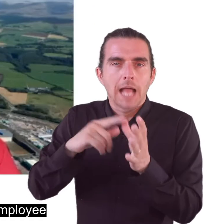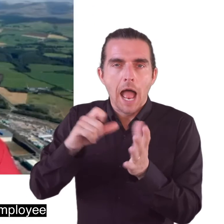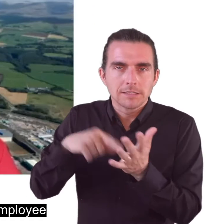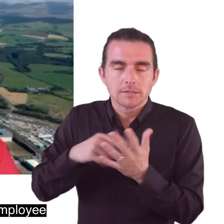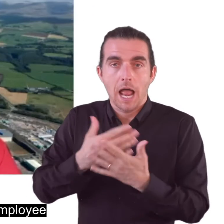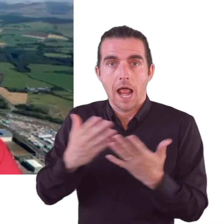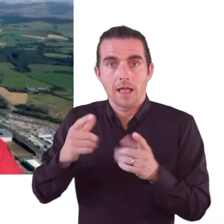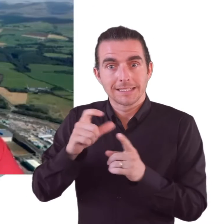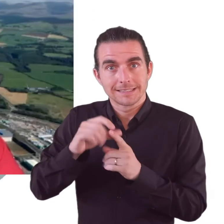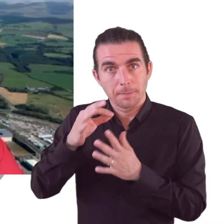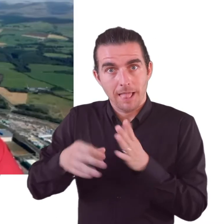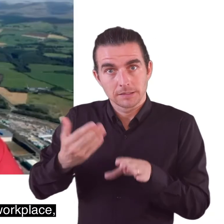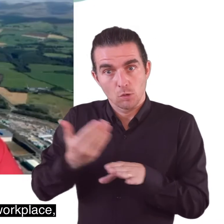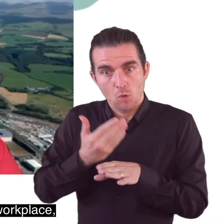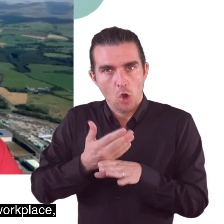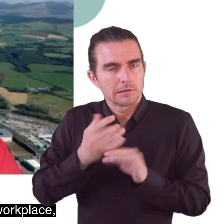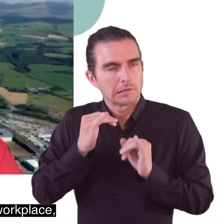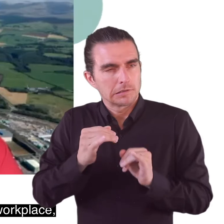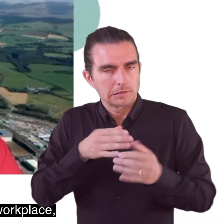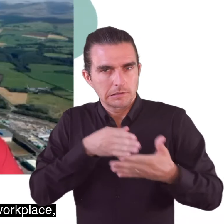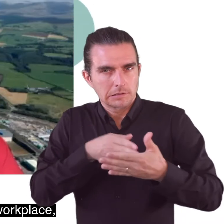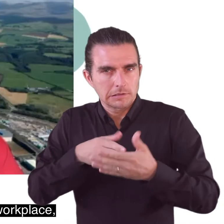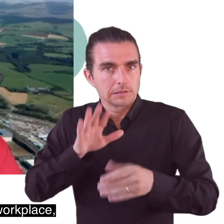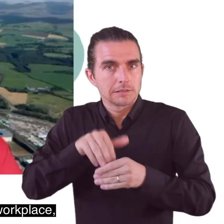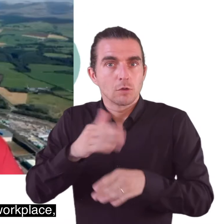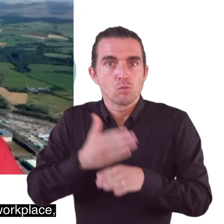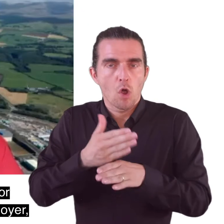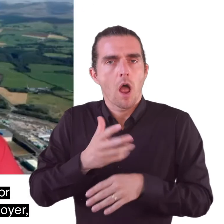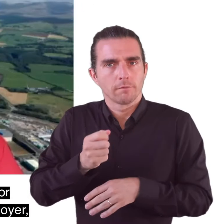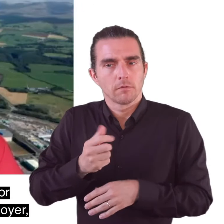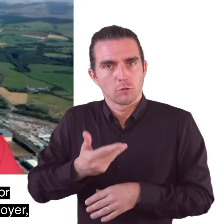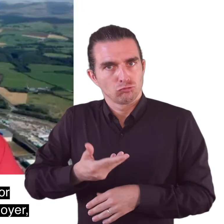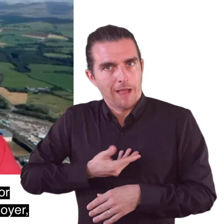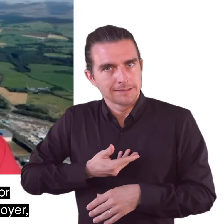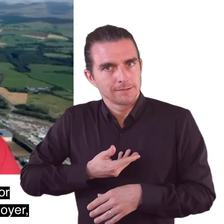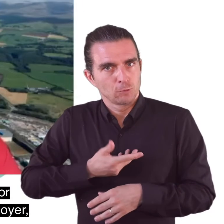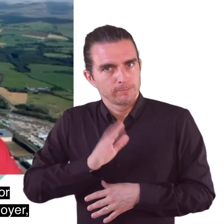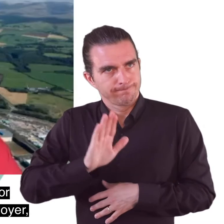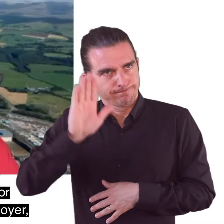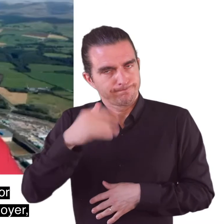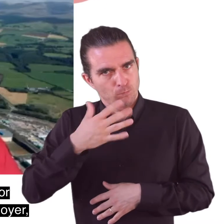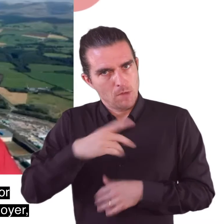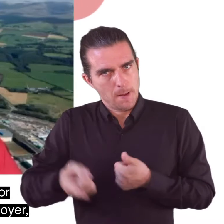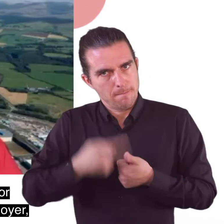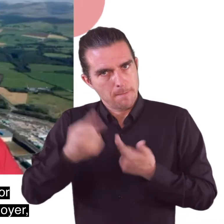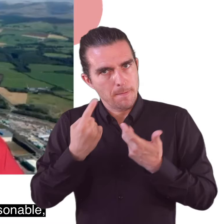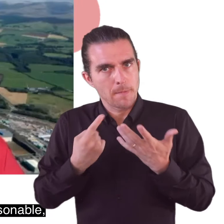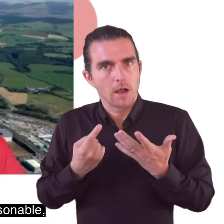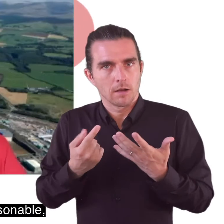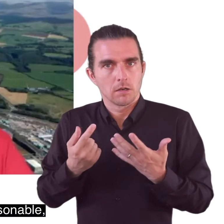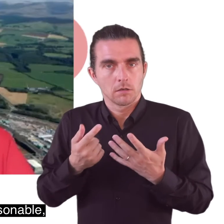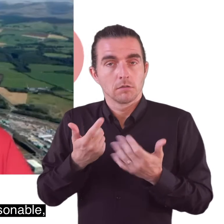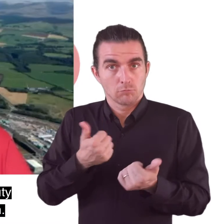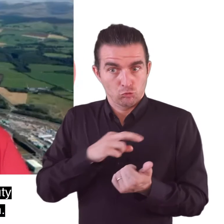disabled employee who is finding barriers in the workplace has a right to ask for adjustments of their employer, and as